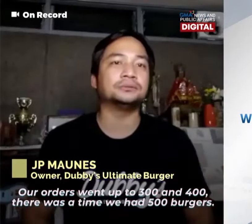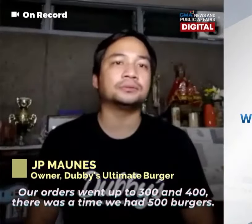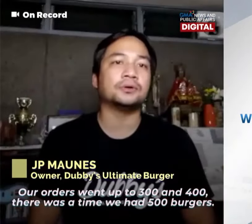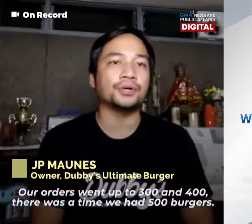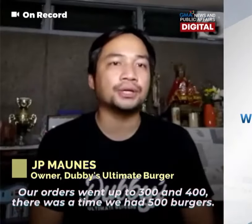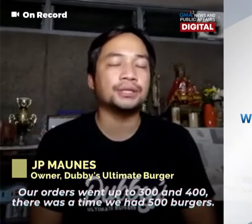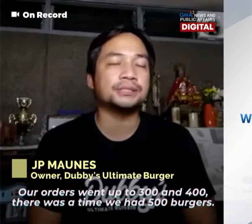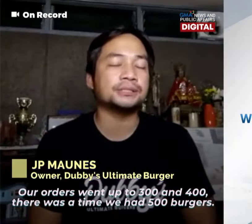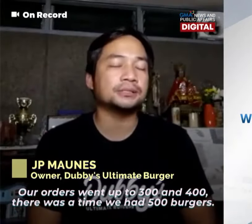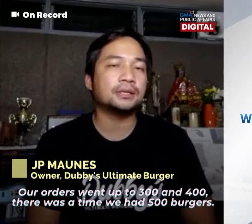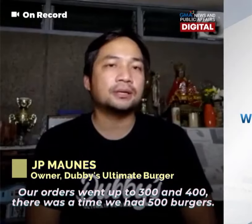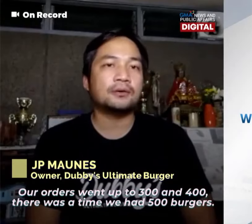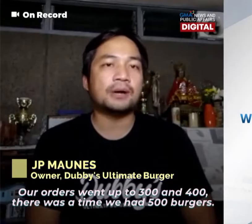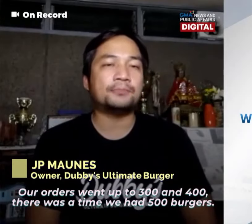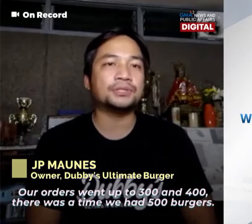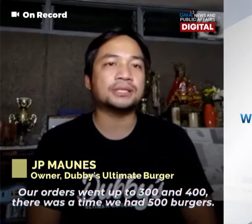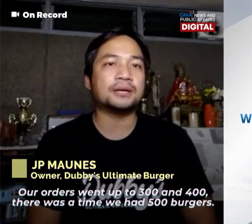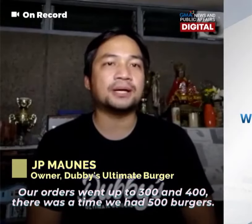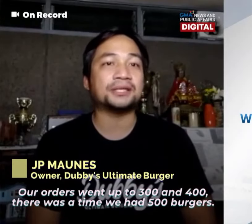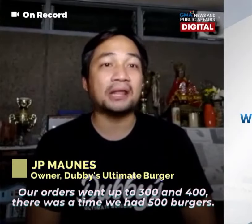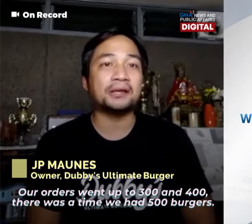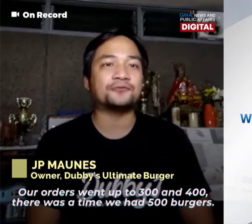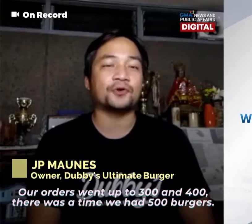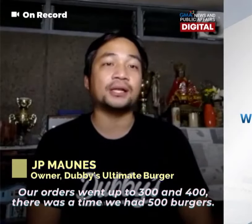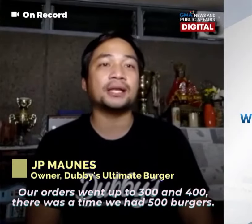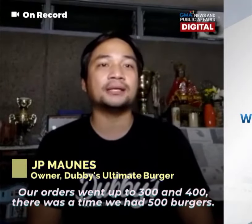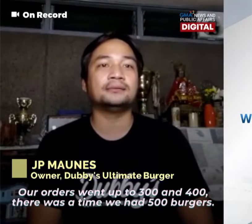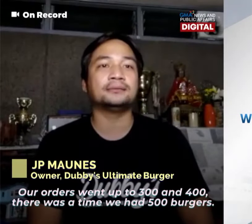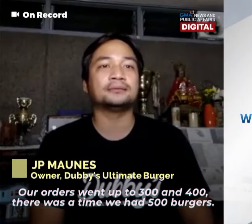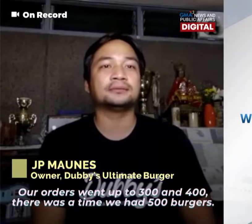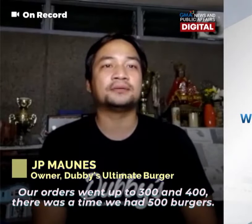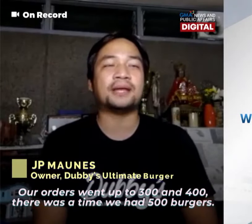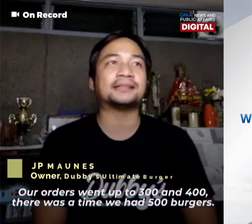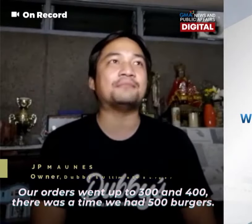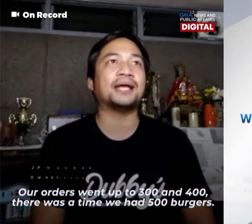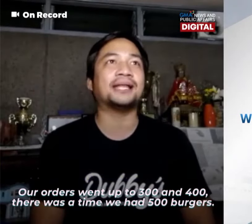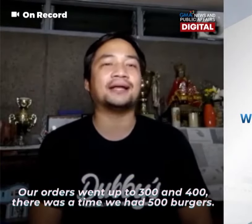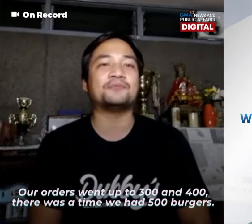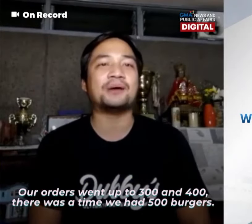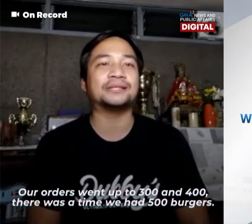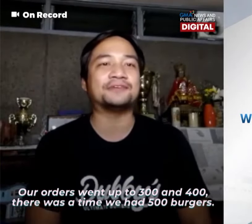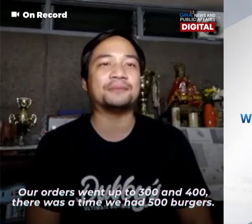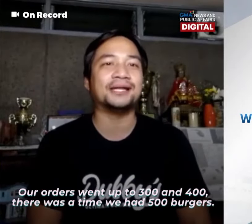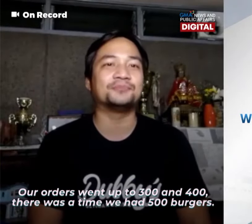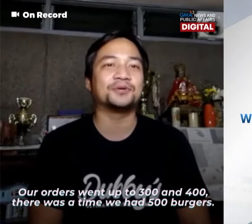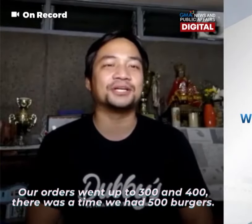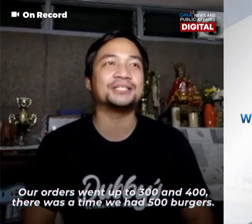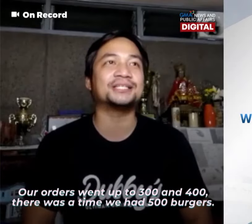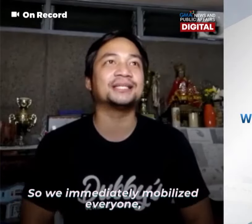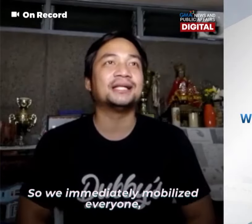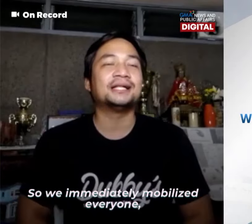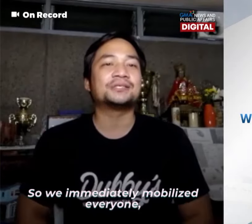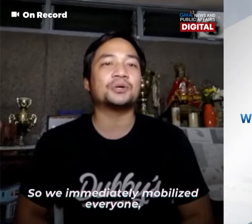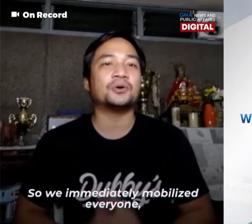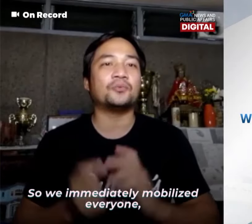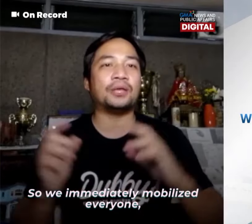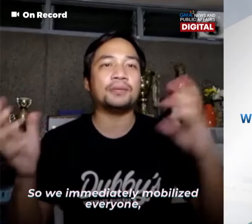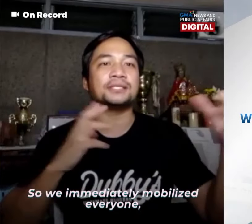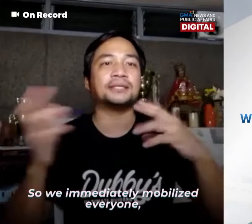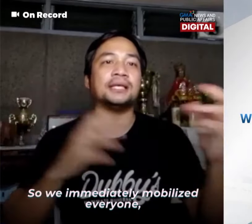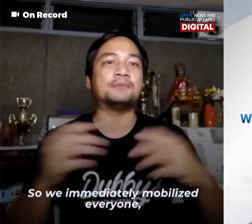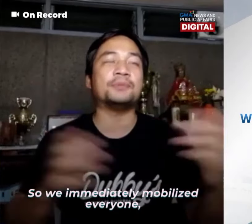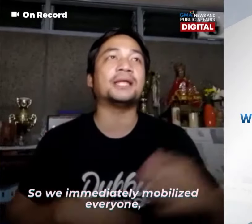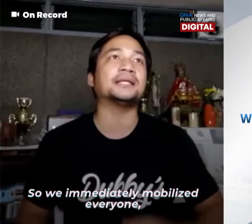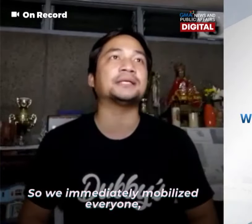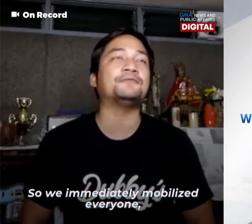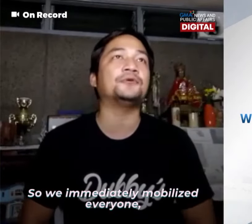Yung orders umabot sa mga 300, 400. May time nga na umabot ng 500 burgers. So, we